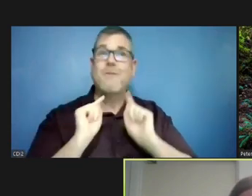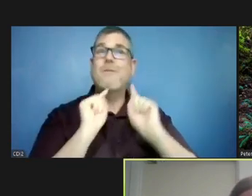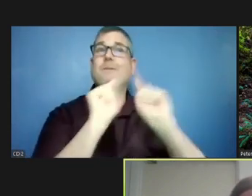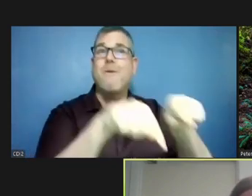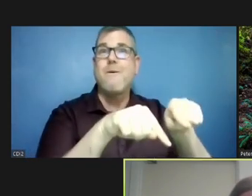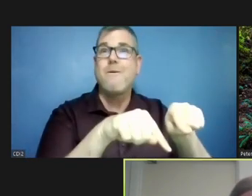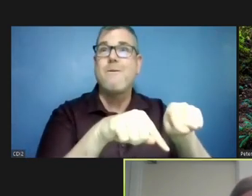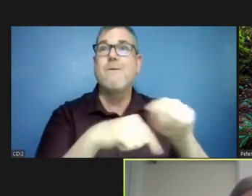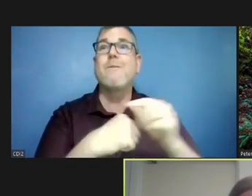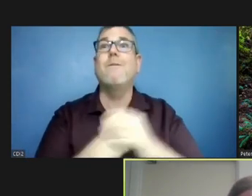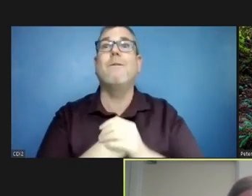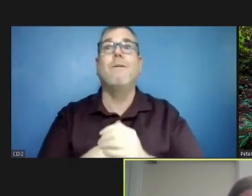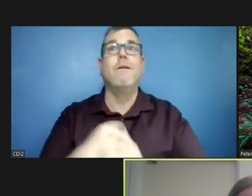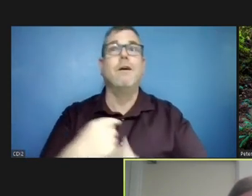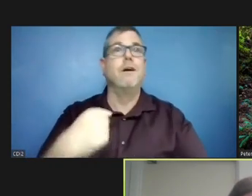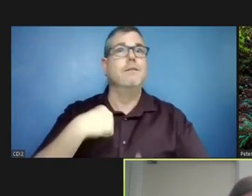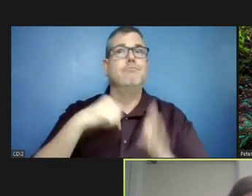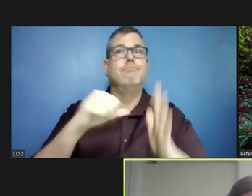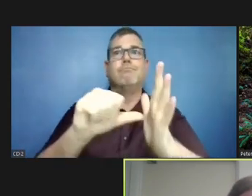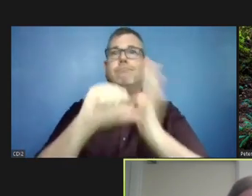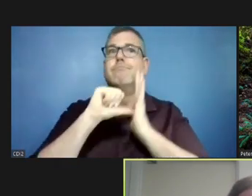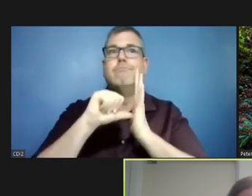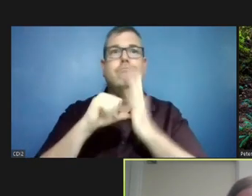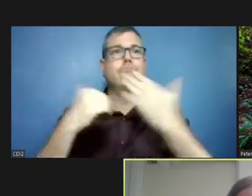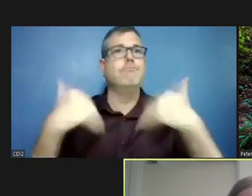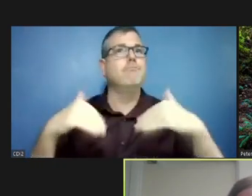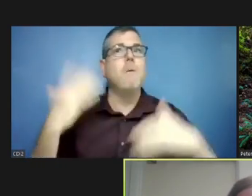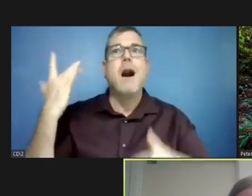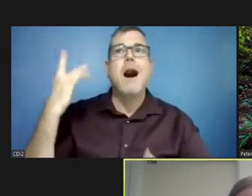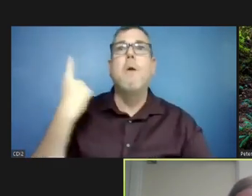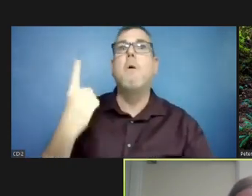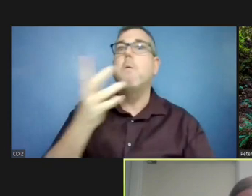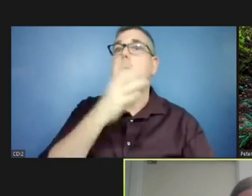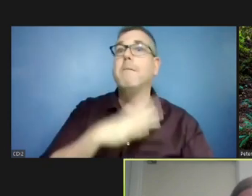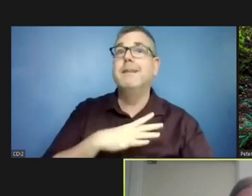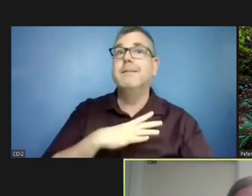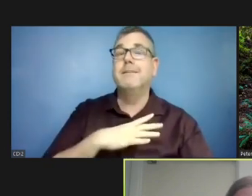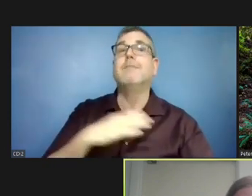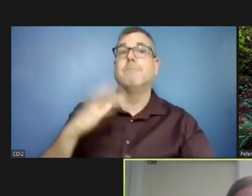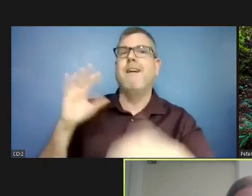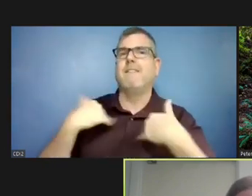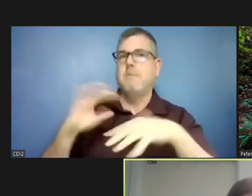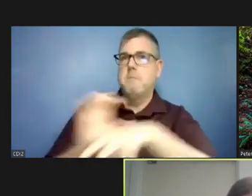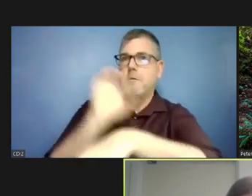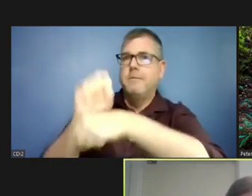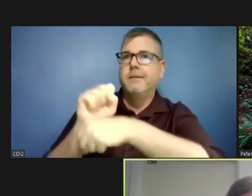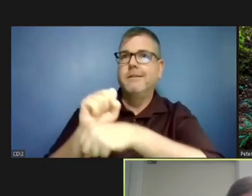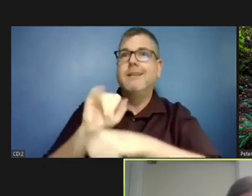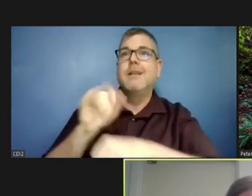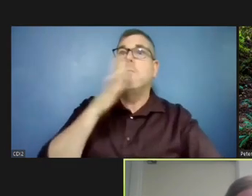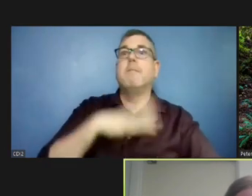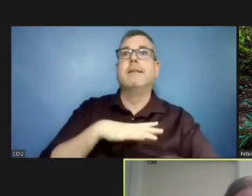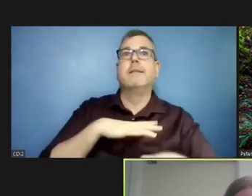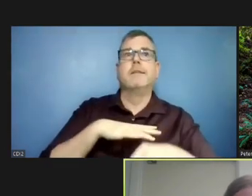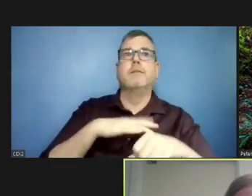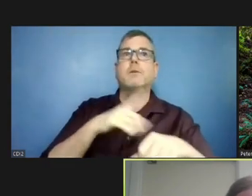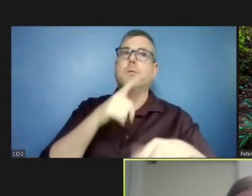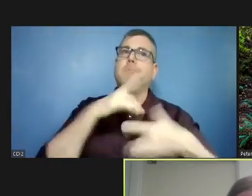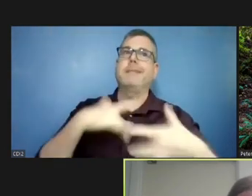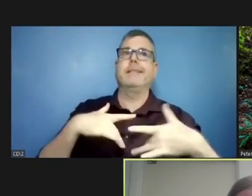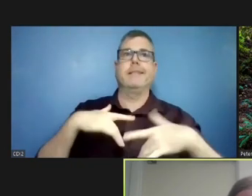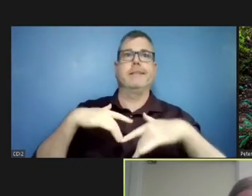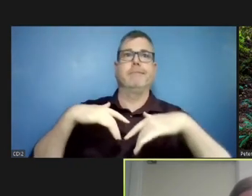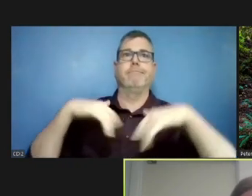schedule herself. She is bed bound, but was able to schedule for herself a private ambulance. She